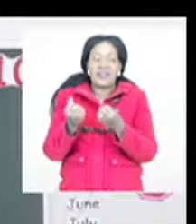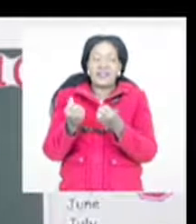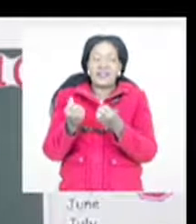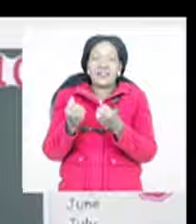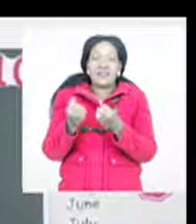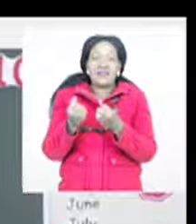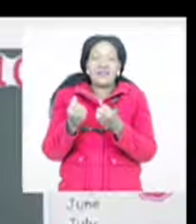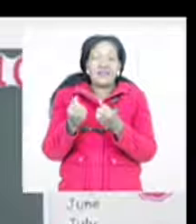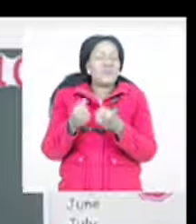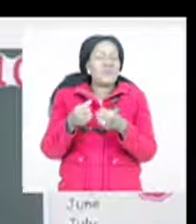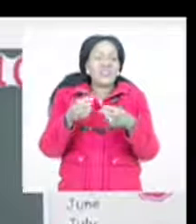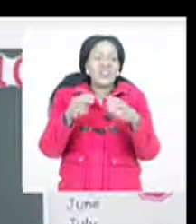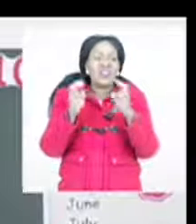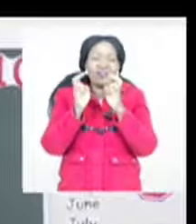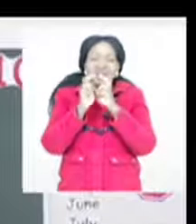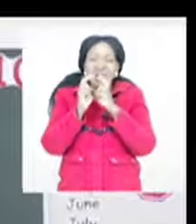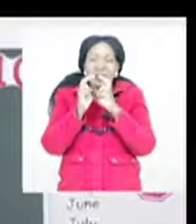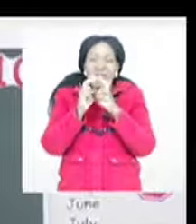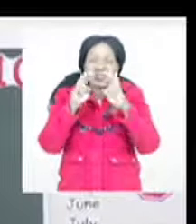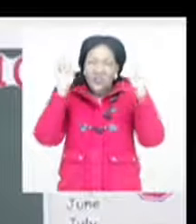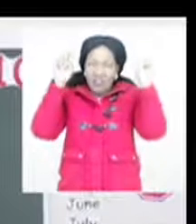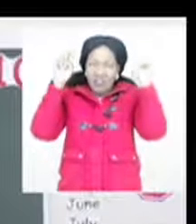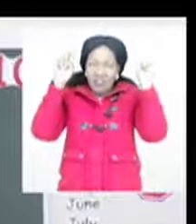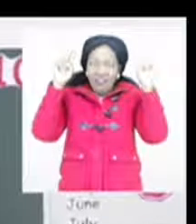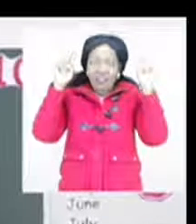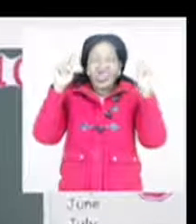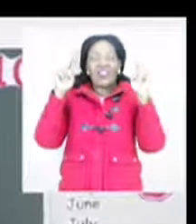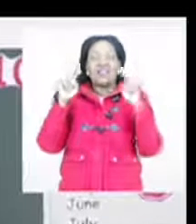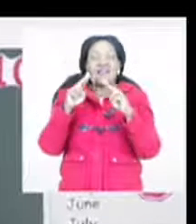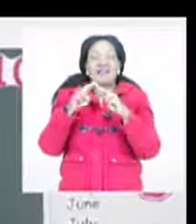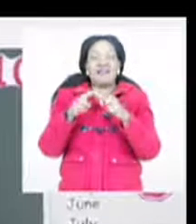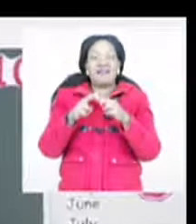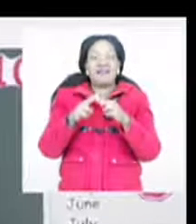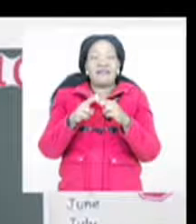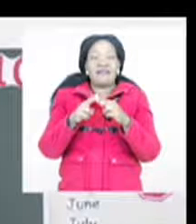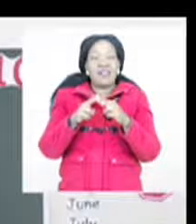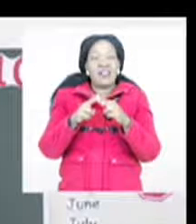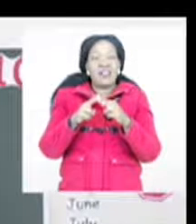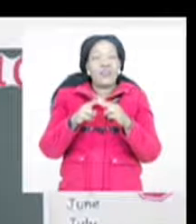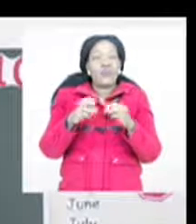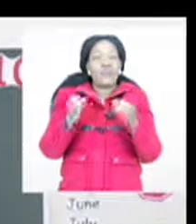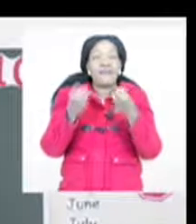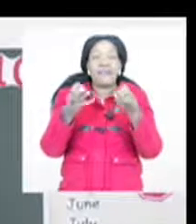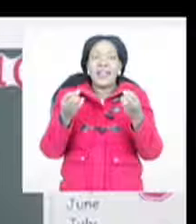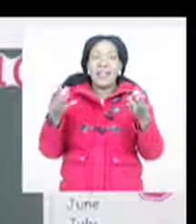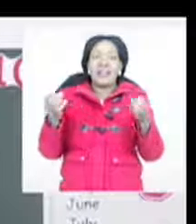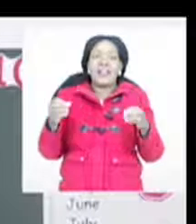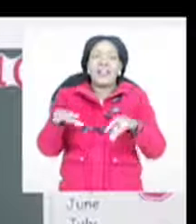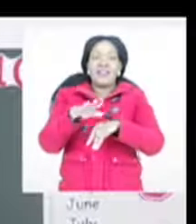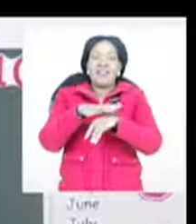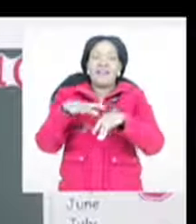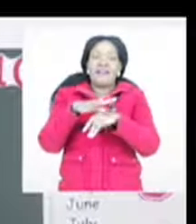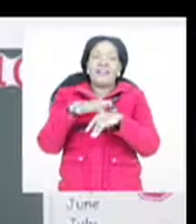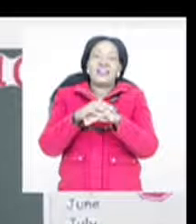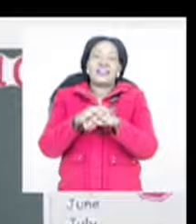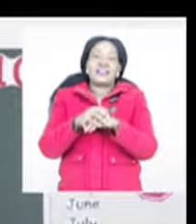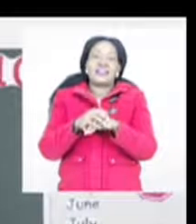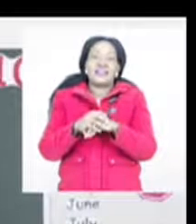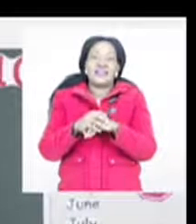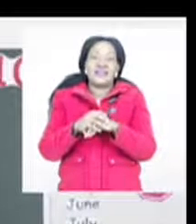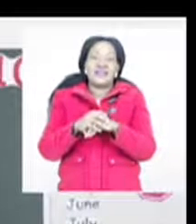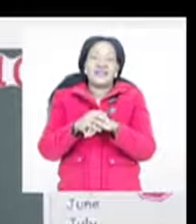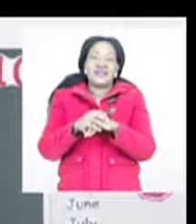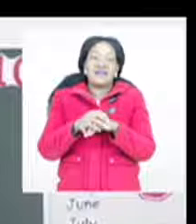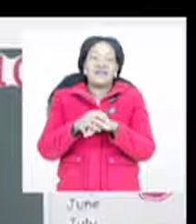have reptiles, we have mammals, we have birds. So we have a vast variety of wild animals. Let's look a bit